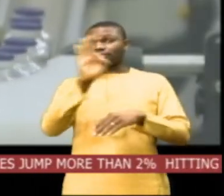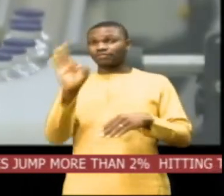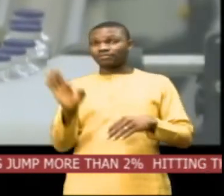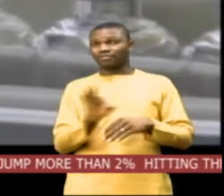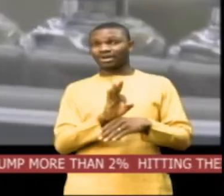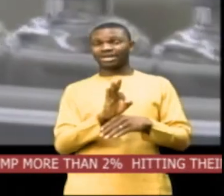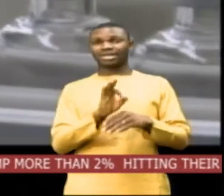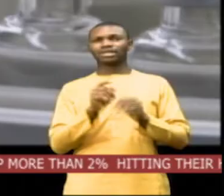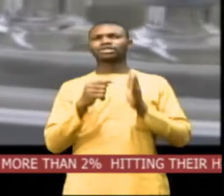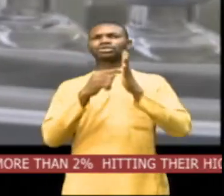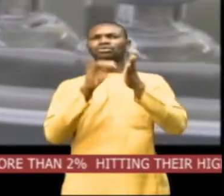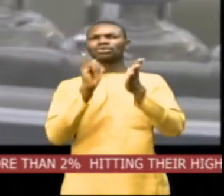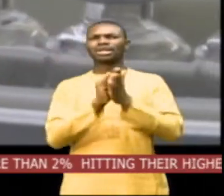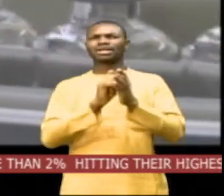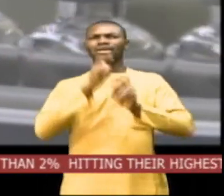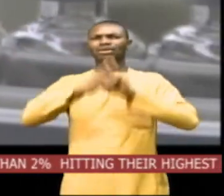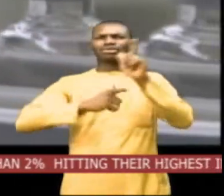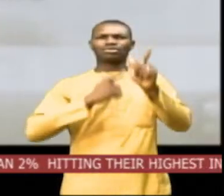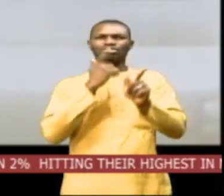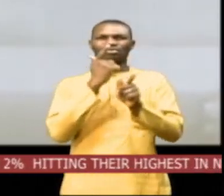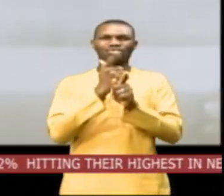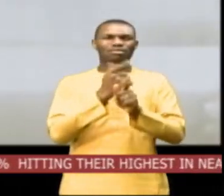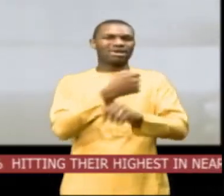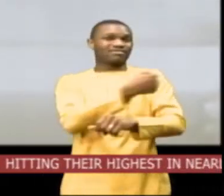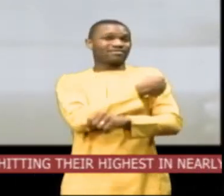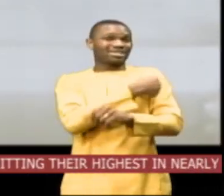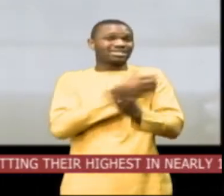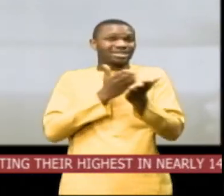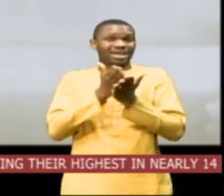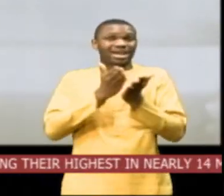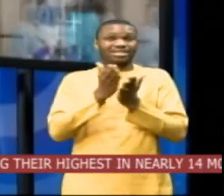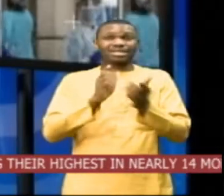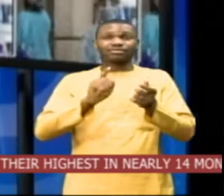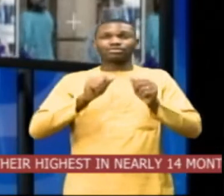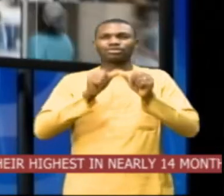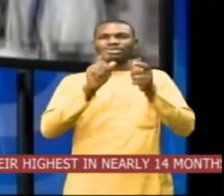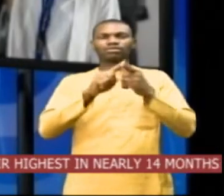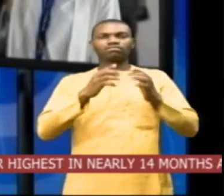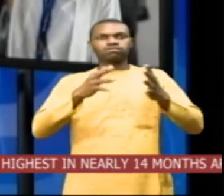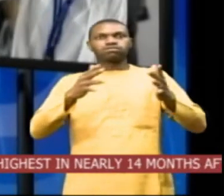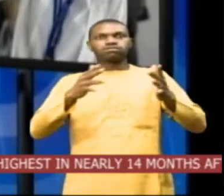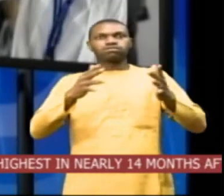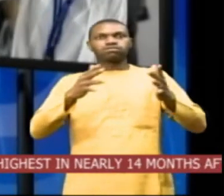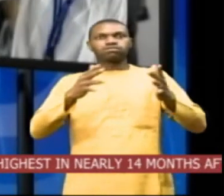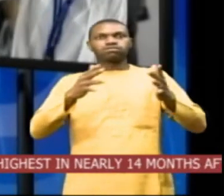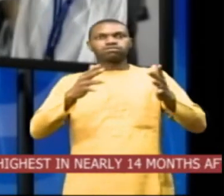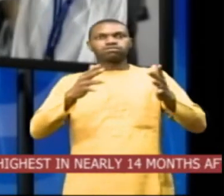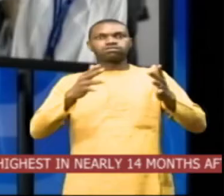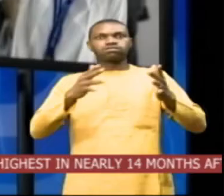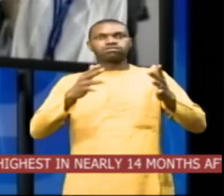global inequalities in vaccine access continue to widen. And data from Odometer